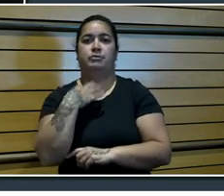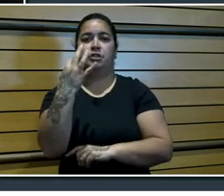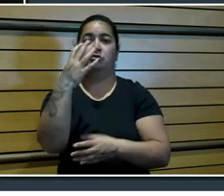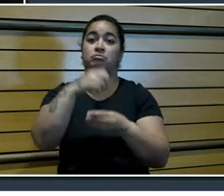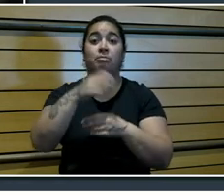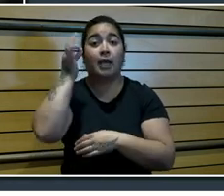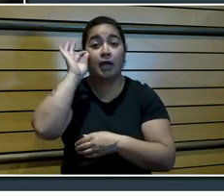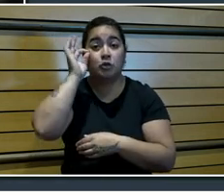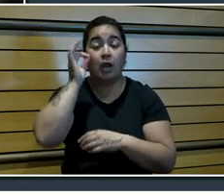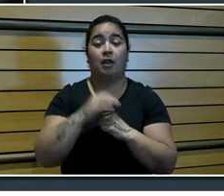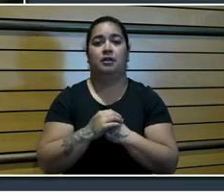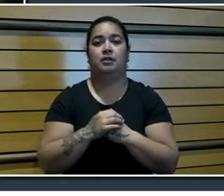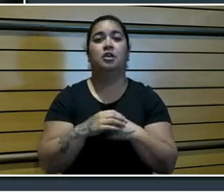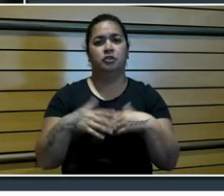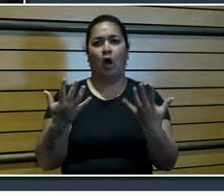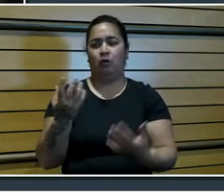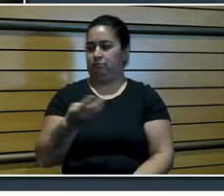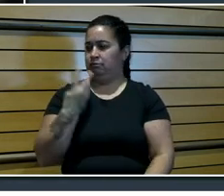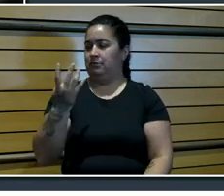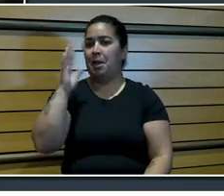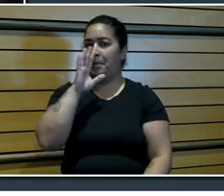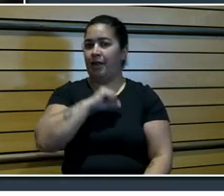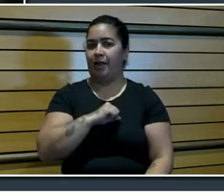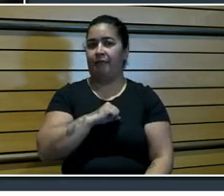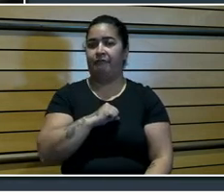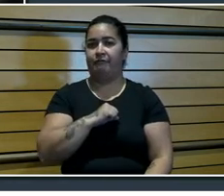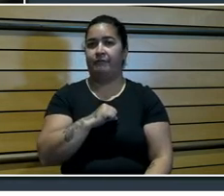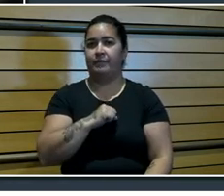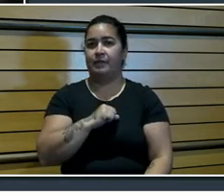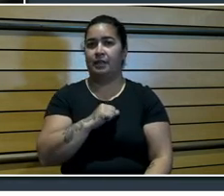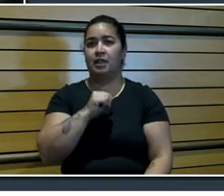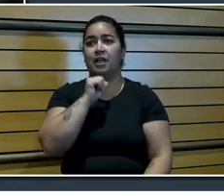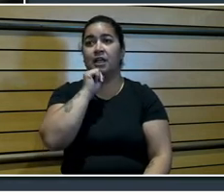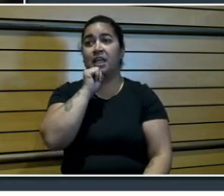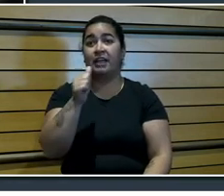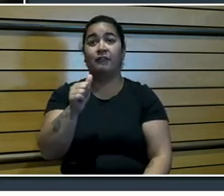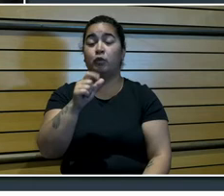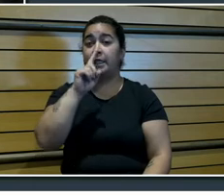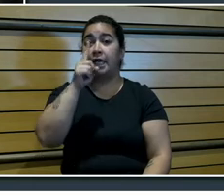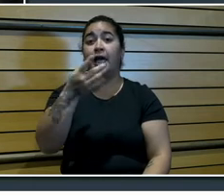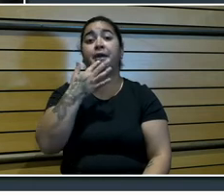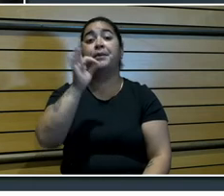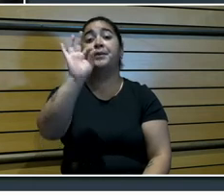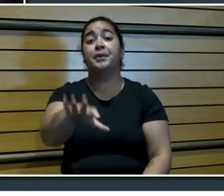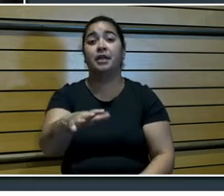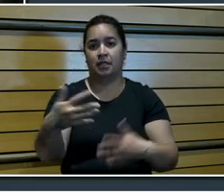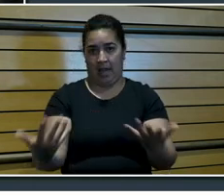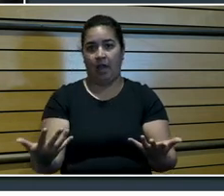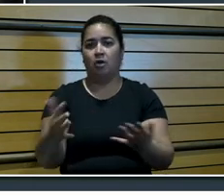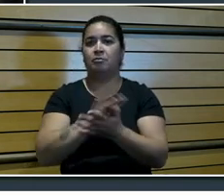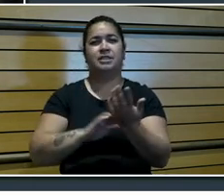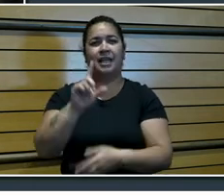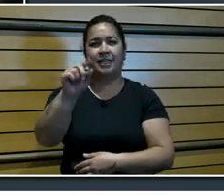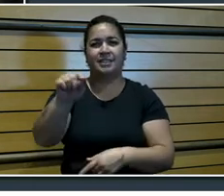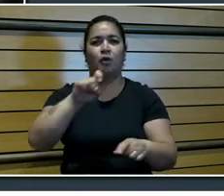council. And so we believe that if we're not to put this forward now, we're only going to be kicking the can down the road